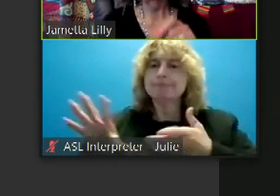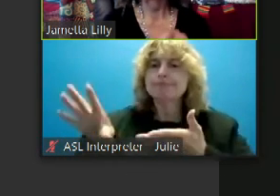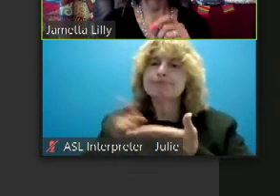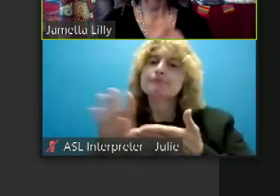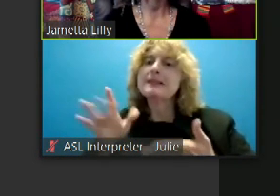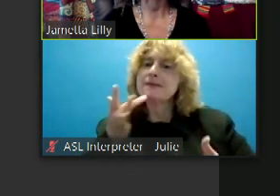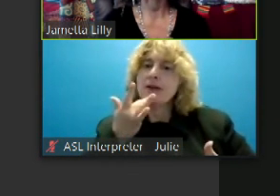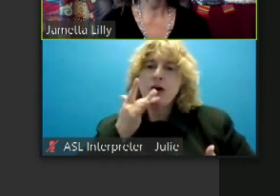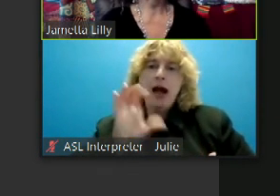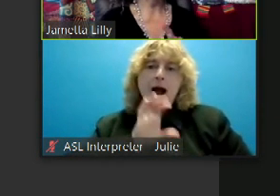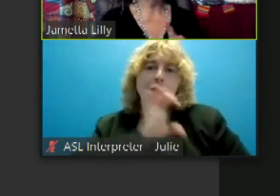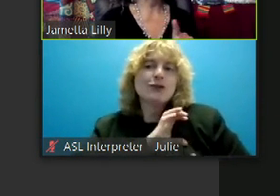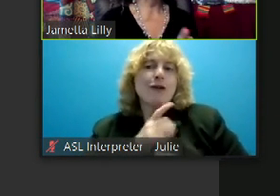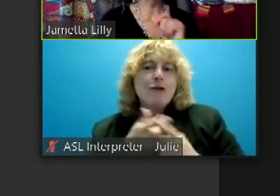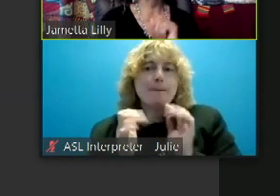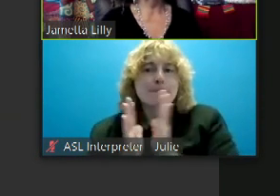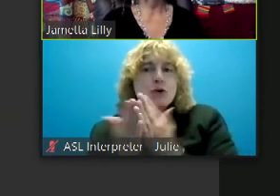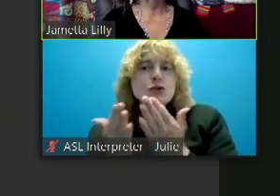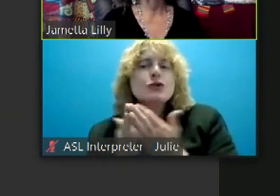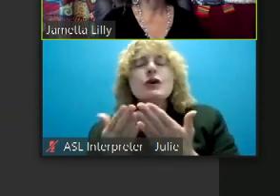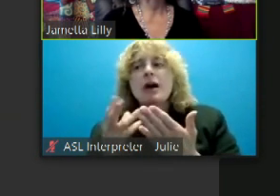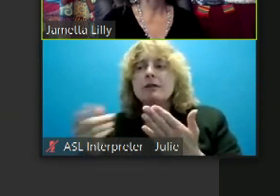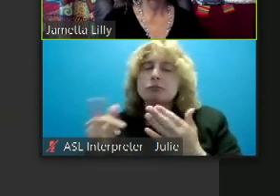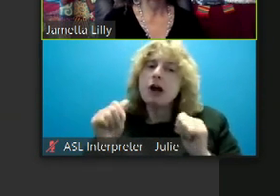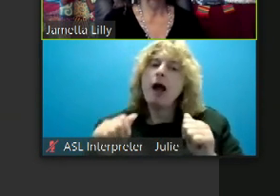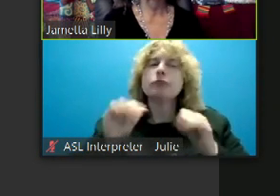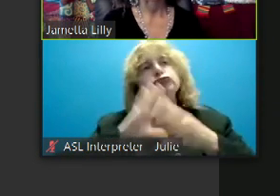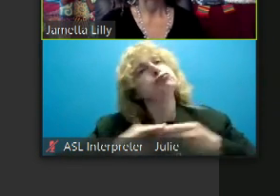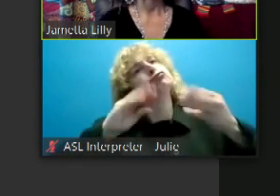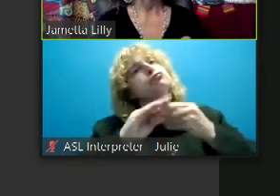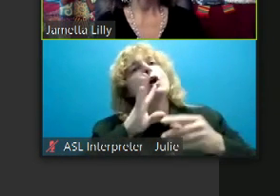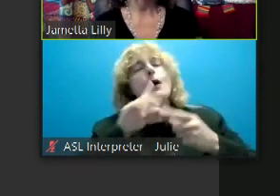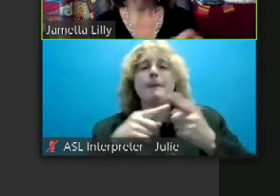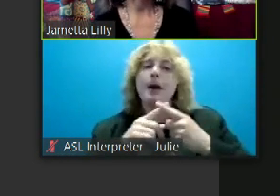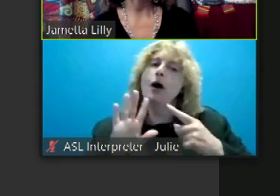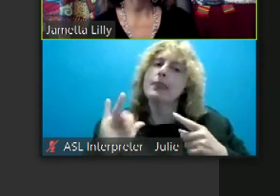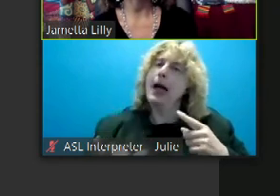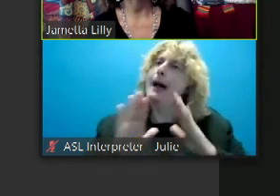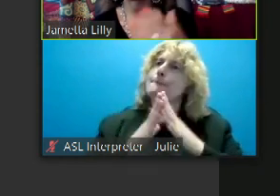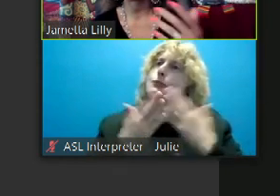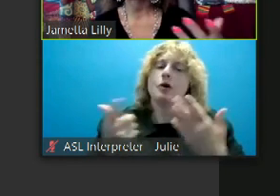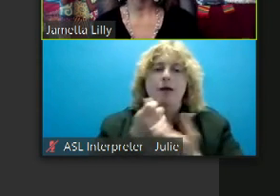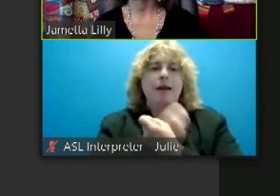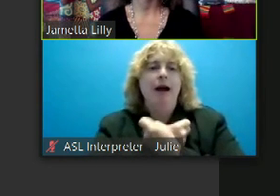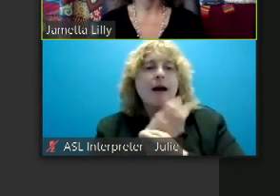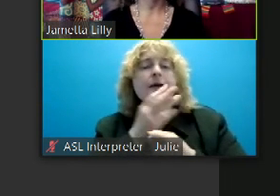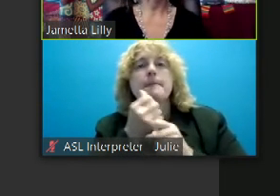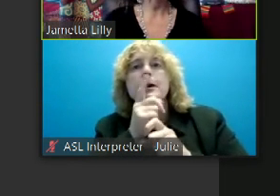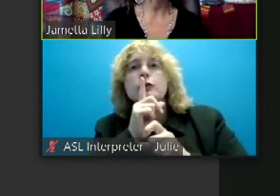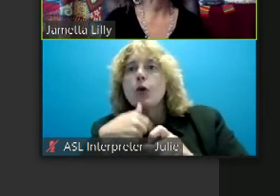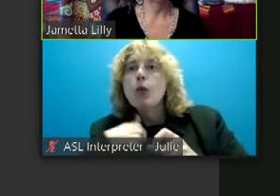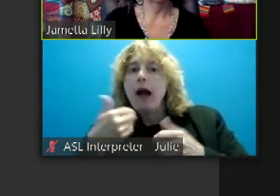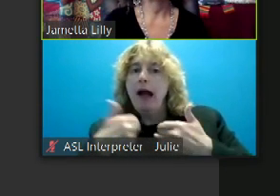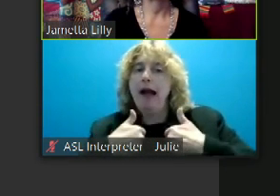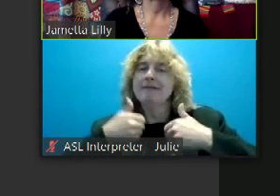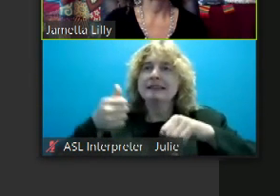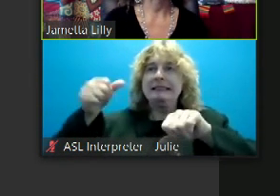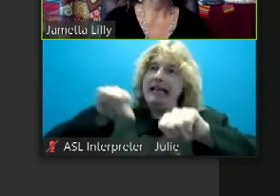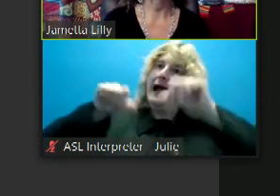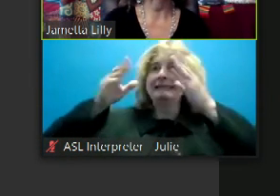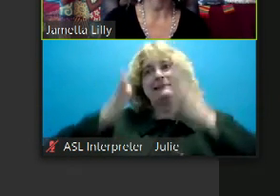And we want to make sure that we have the scientists for the future. So we're asking you to please call 313